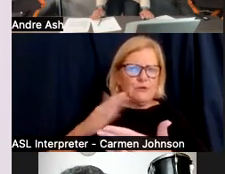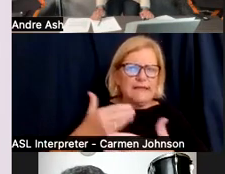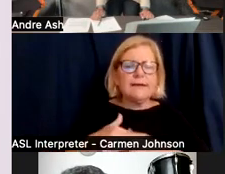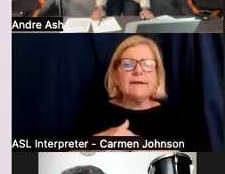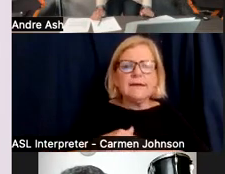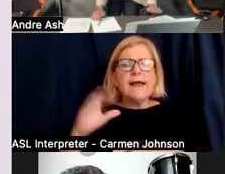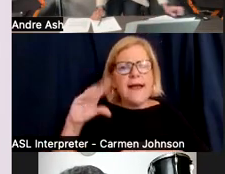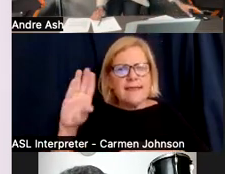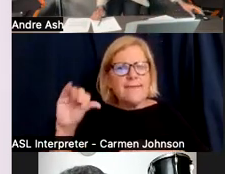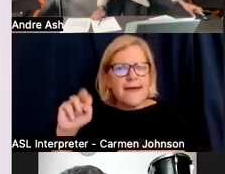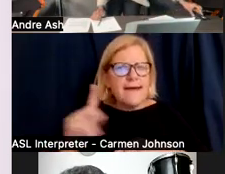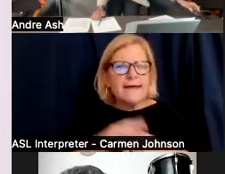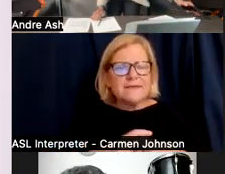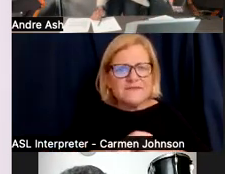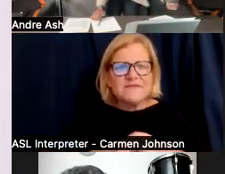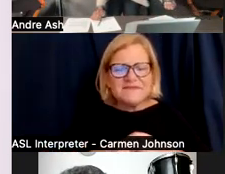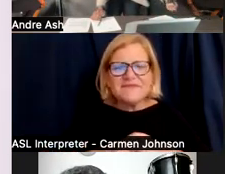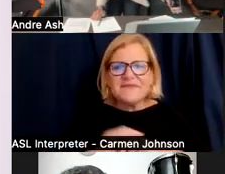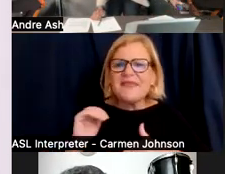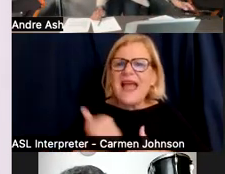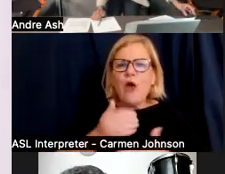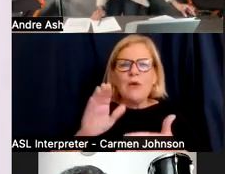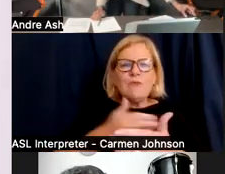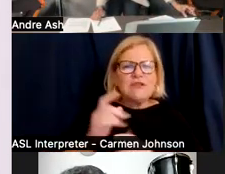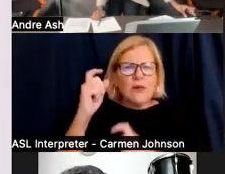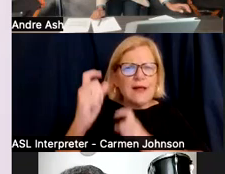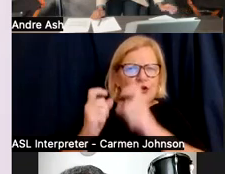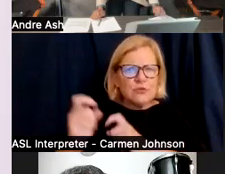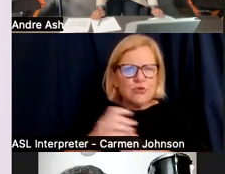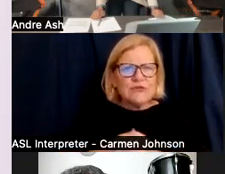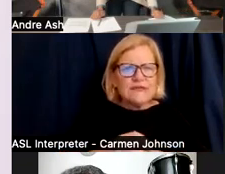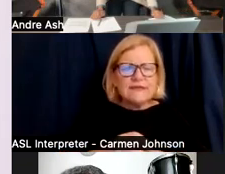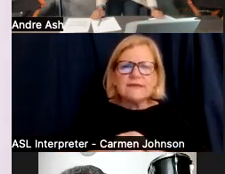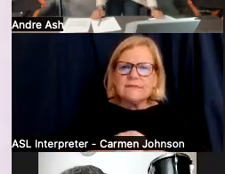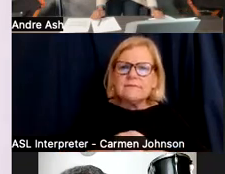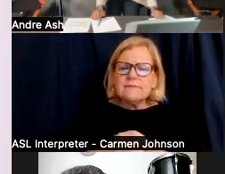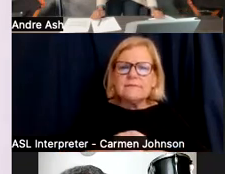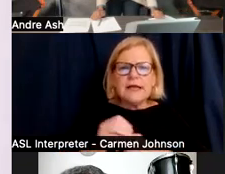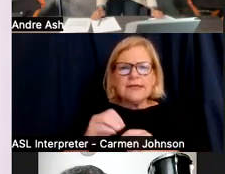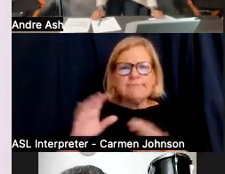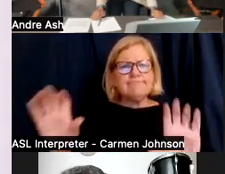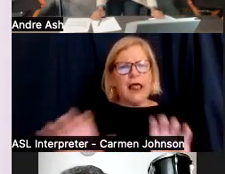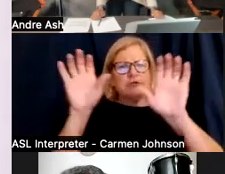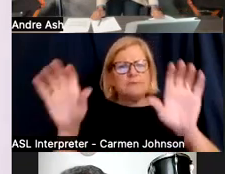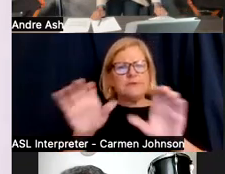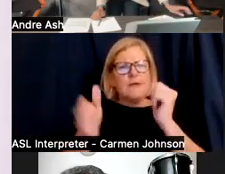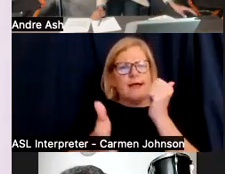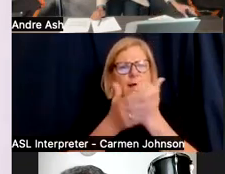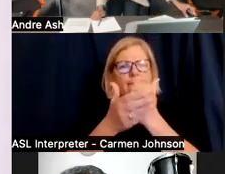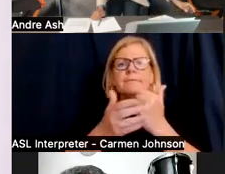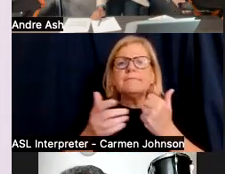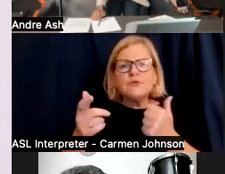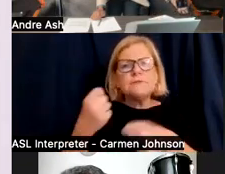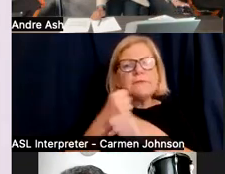and the band. Our musical contributions in the form of embellishments help to